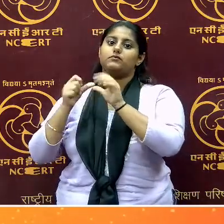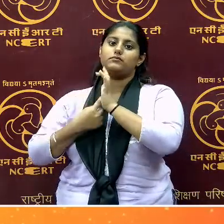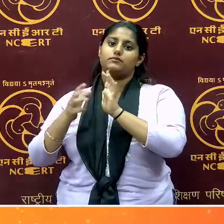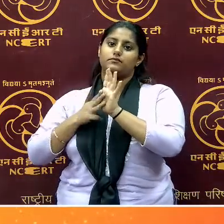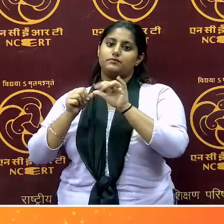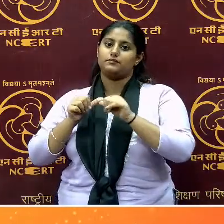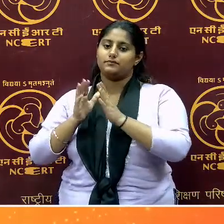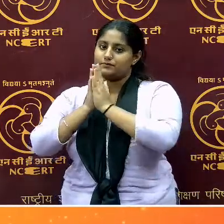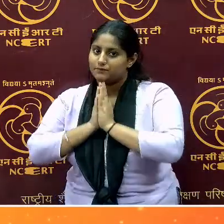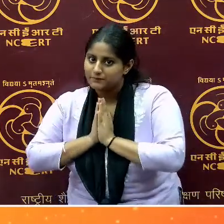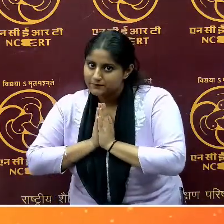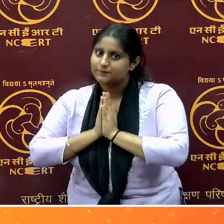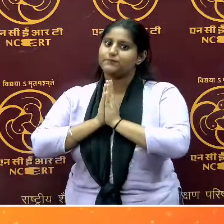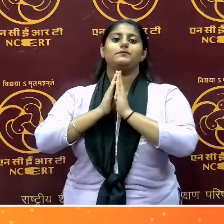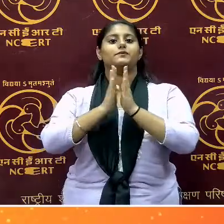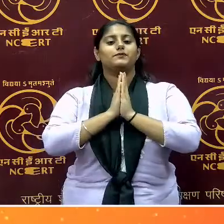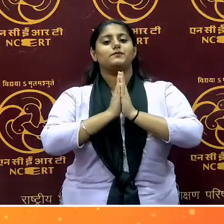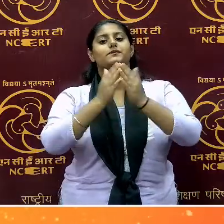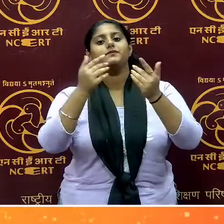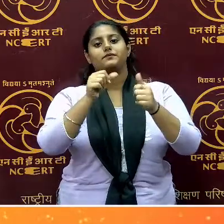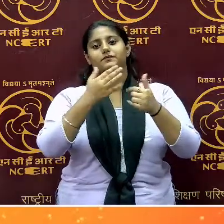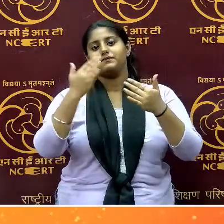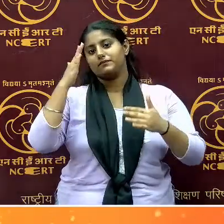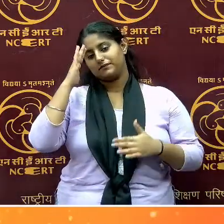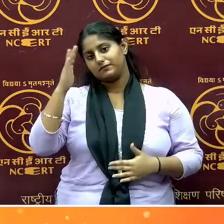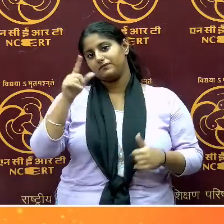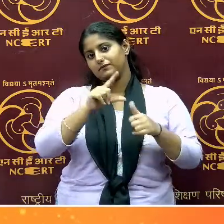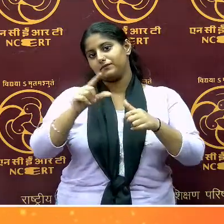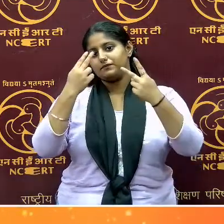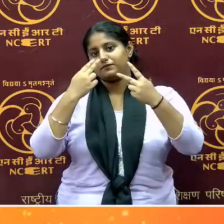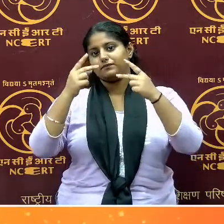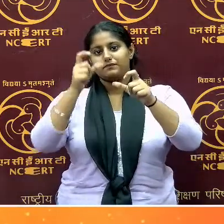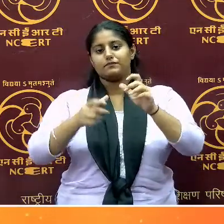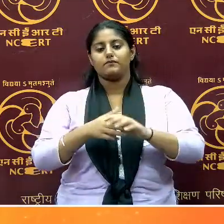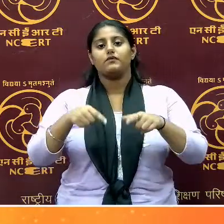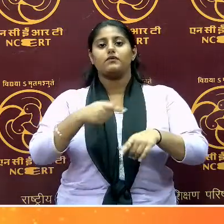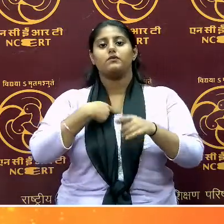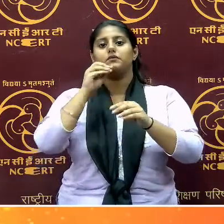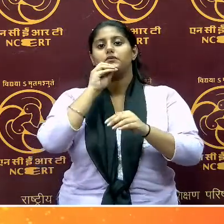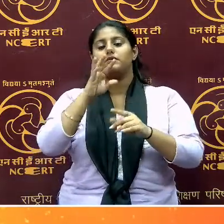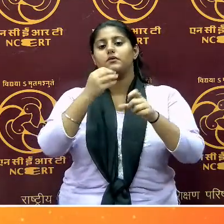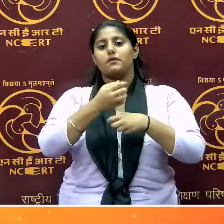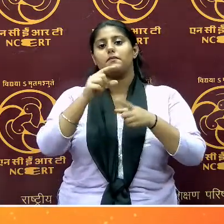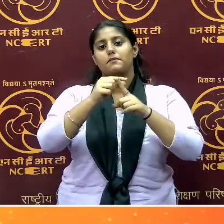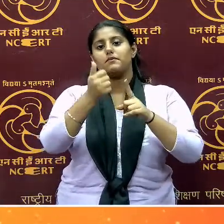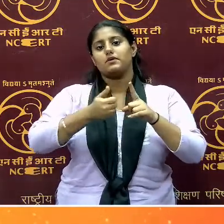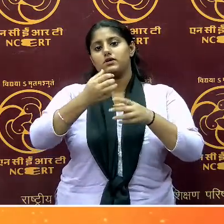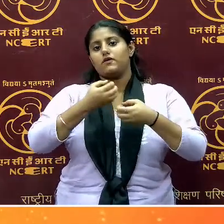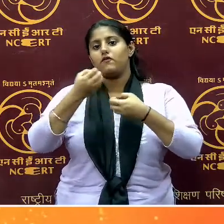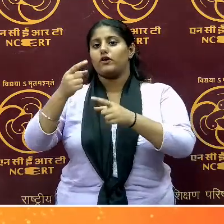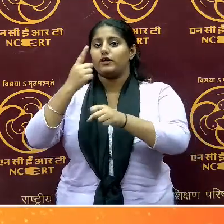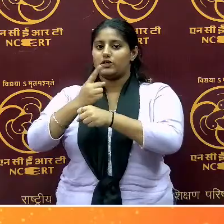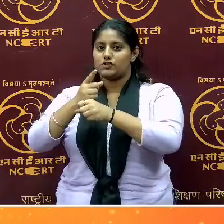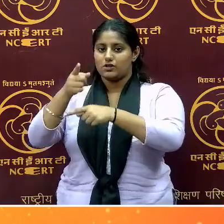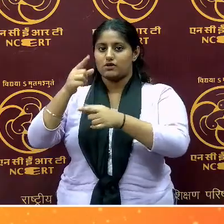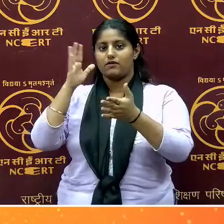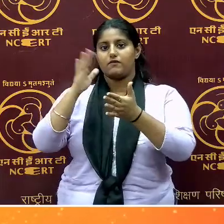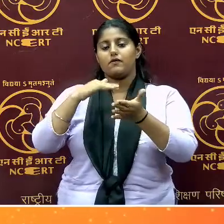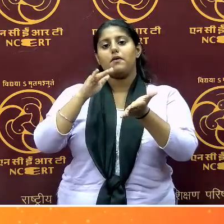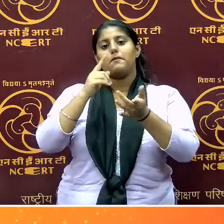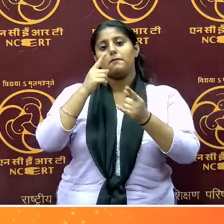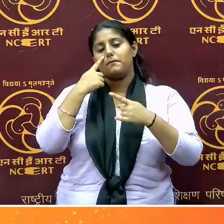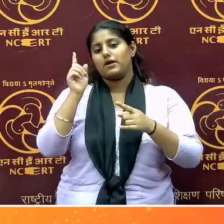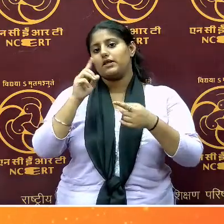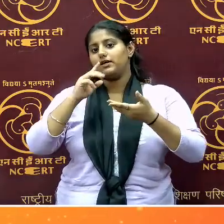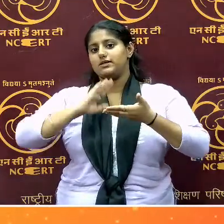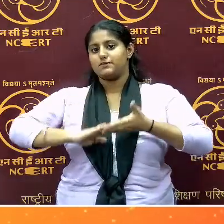Thank you, Shivani. Hello, viewers. Okay, so let me tell our viewers, Ma'am is President Awardee Teacher from Mother Mary's School,